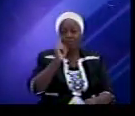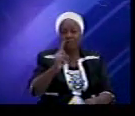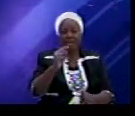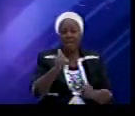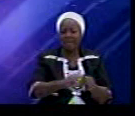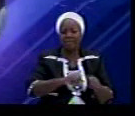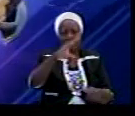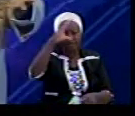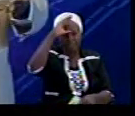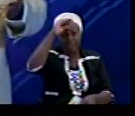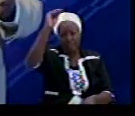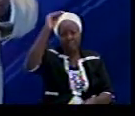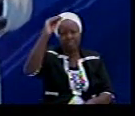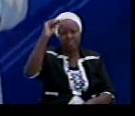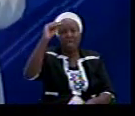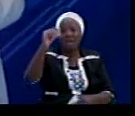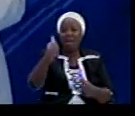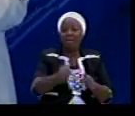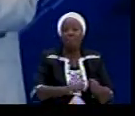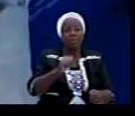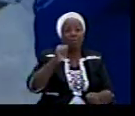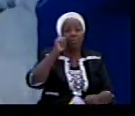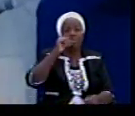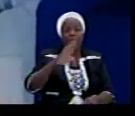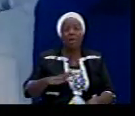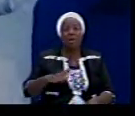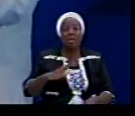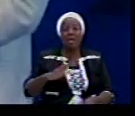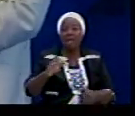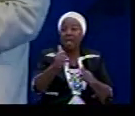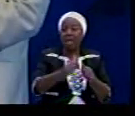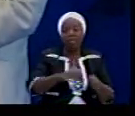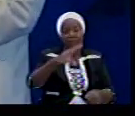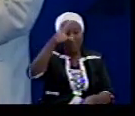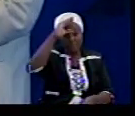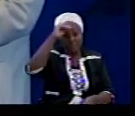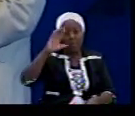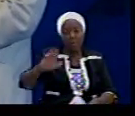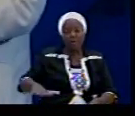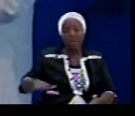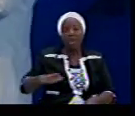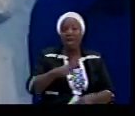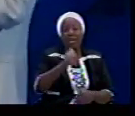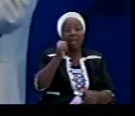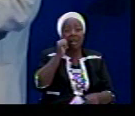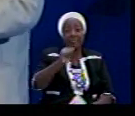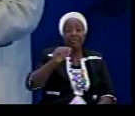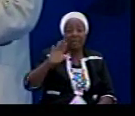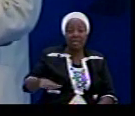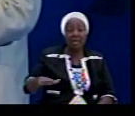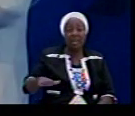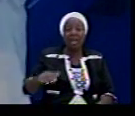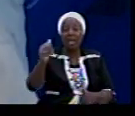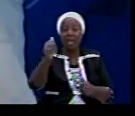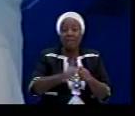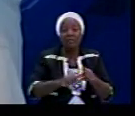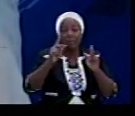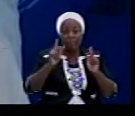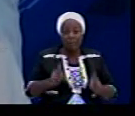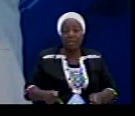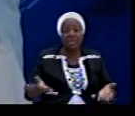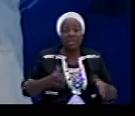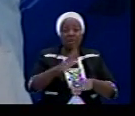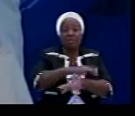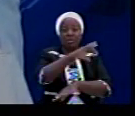man, every woman, every boy, and every girl, every person on earth,